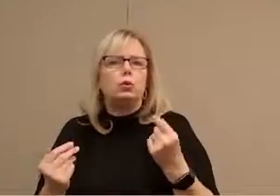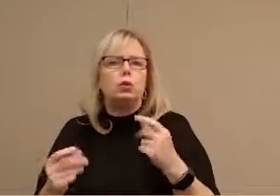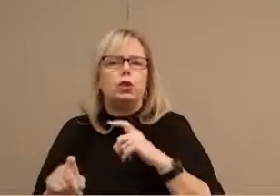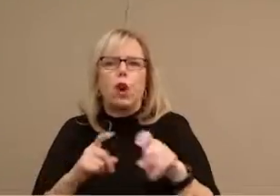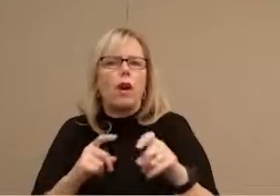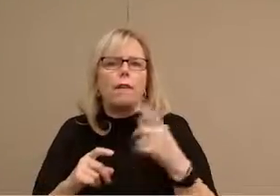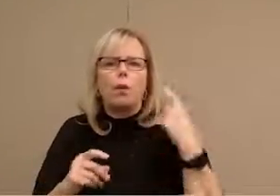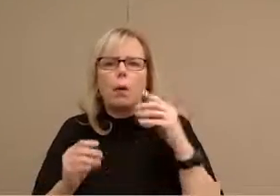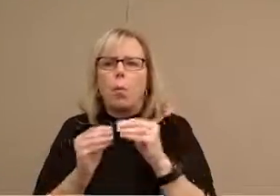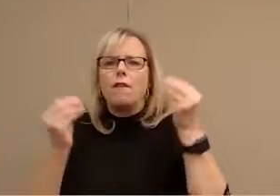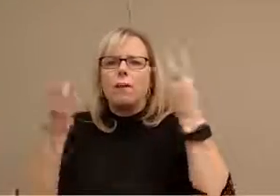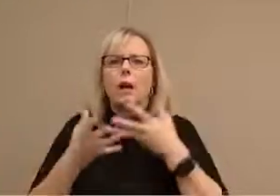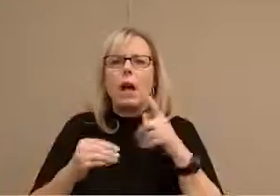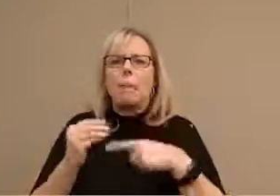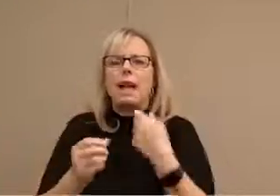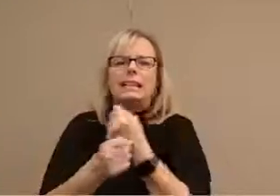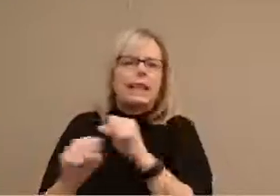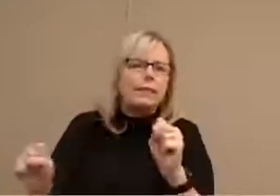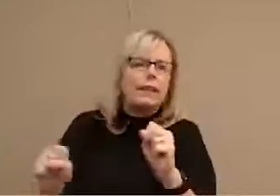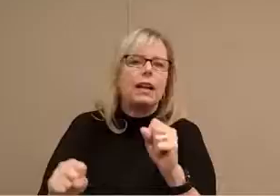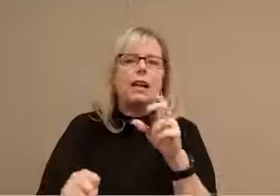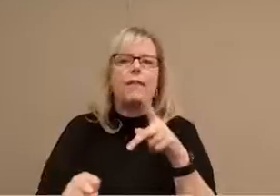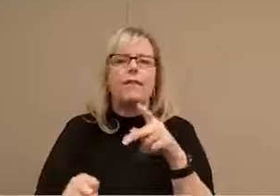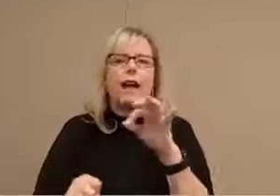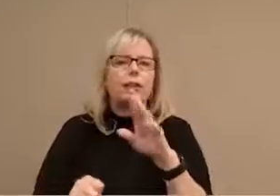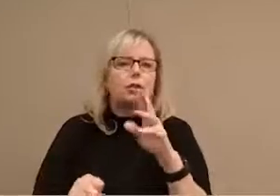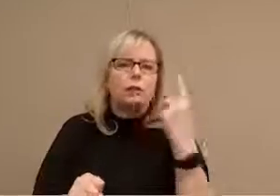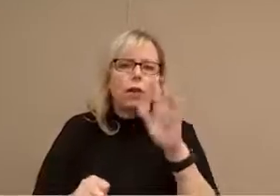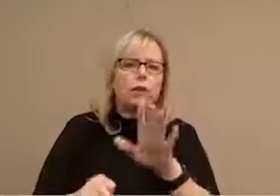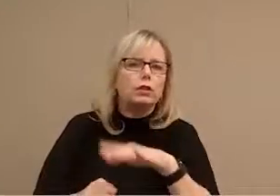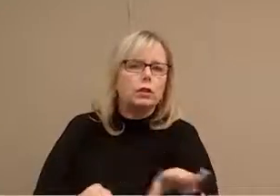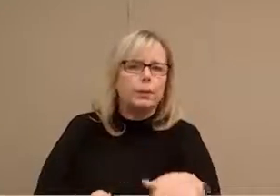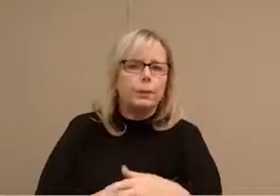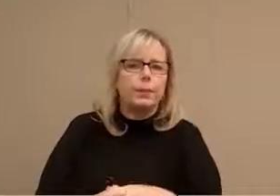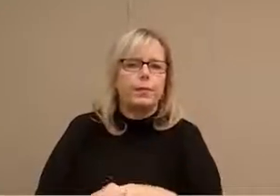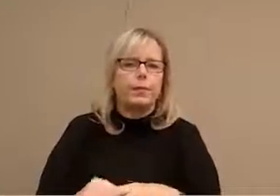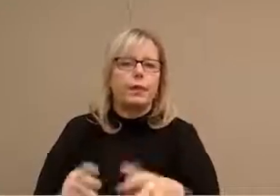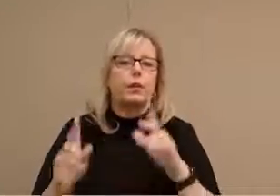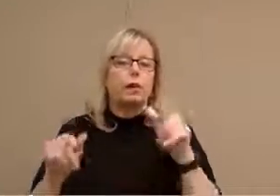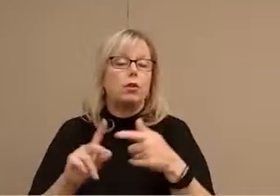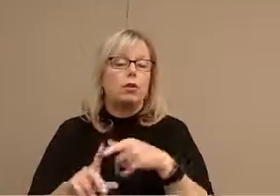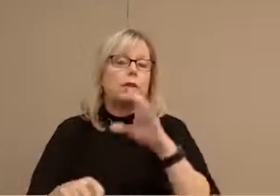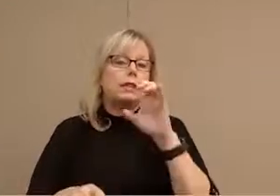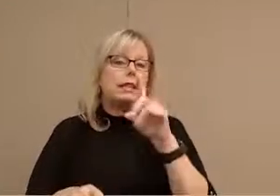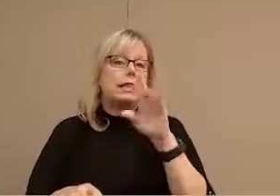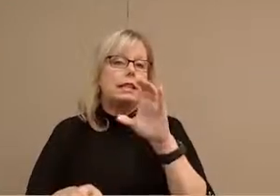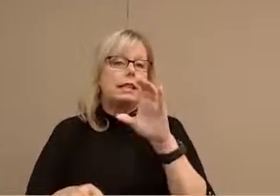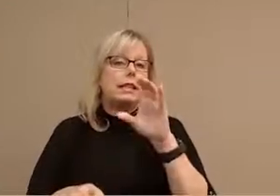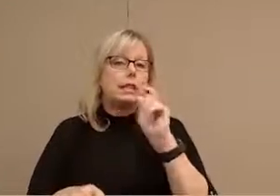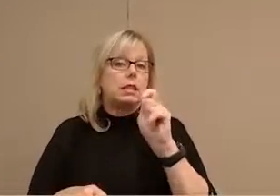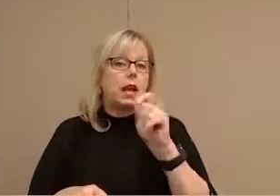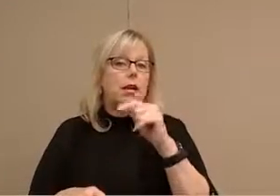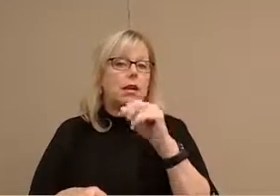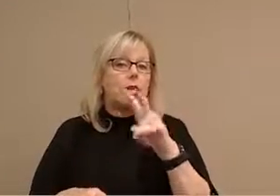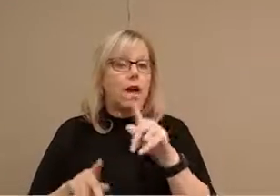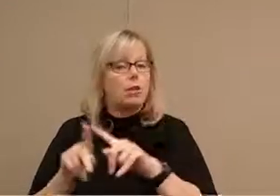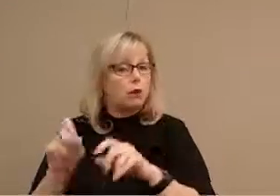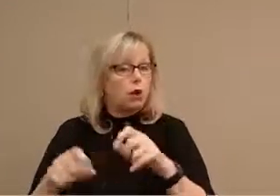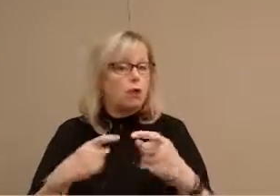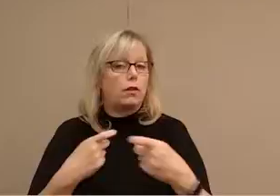out the information on the safety of Pfizer for their children? Well, you can go to cdc.gov, as well as you can call the Health